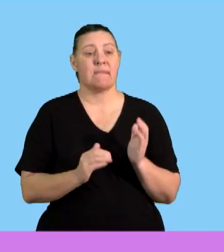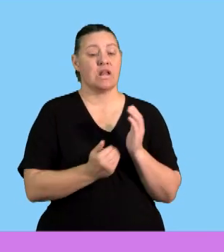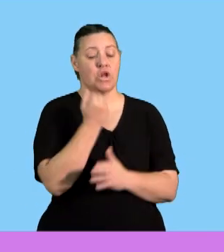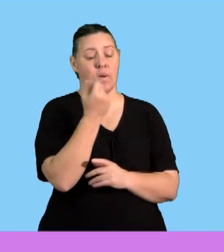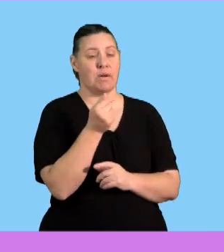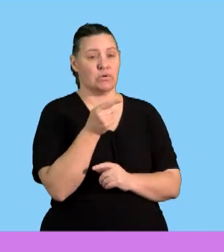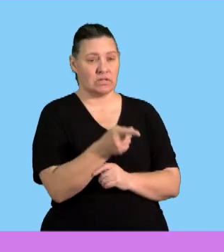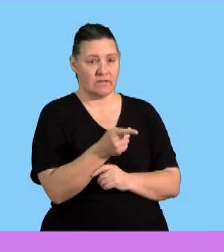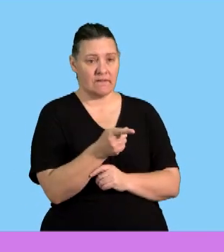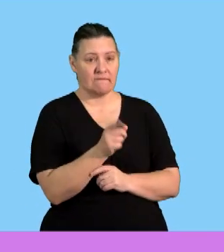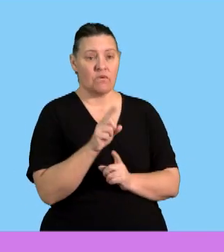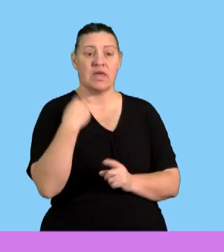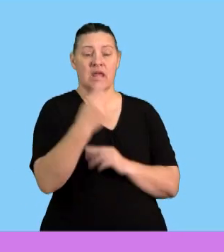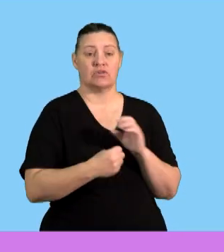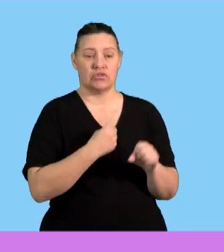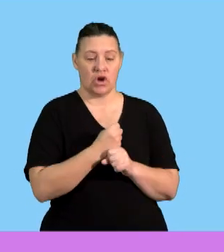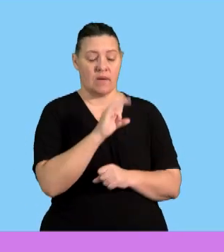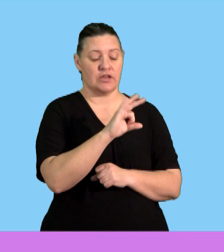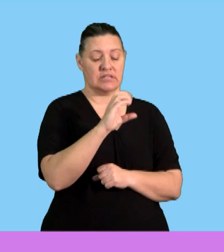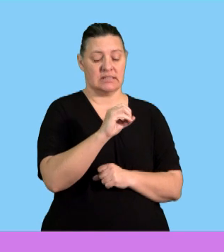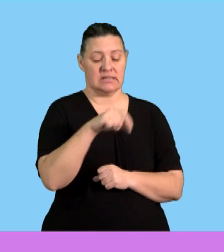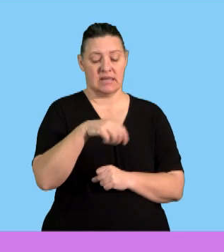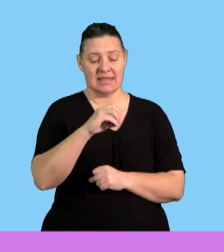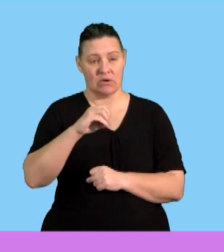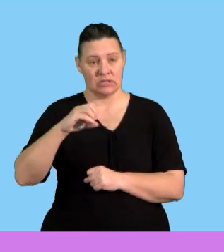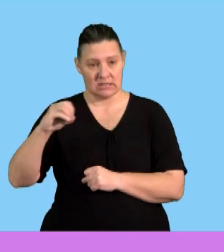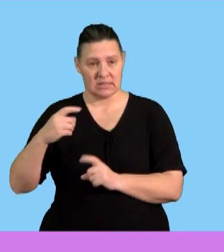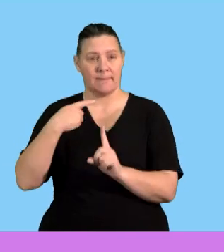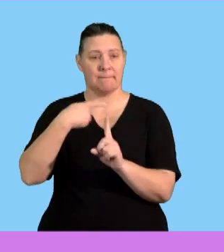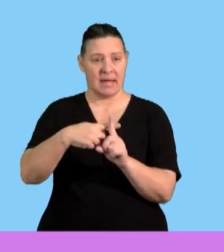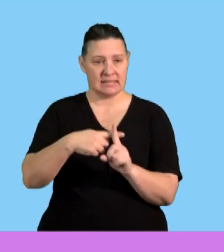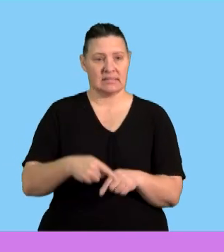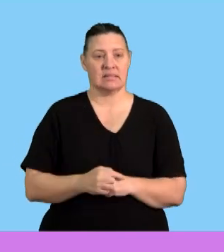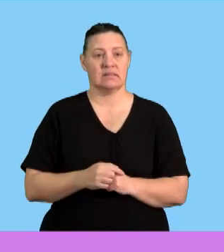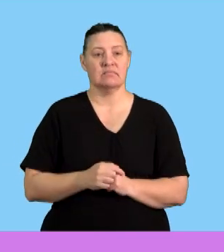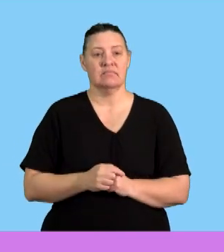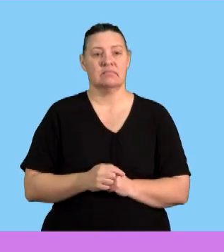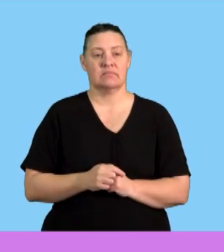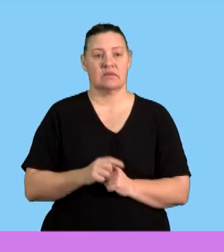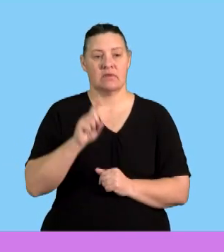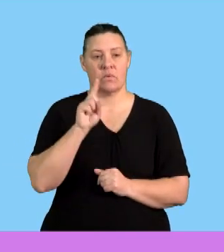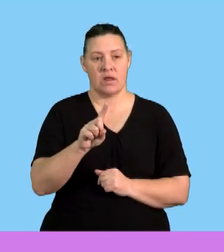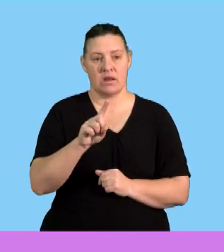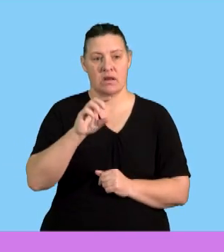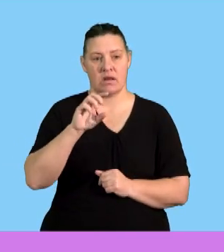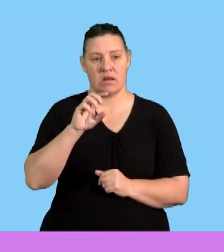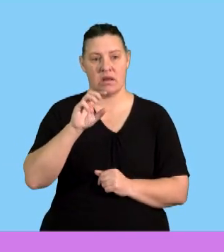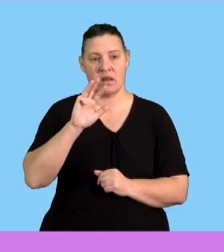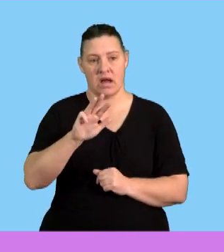the new amount for the next year is going to be 30,000 plus my interest rate,